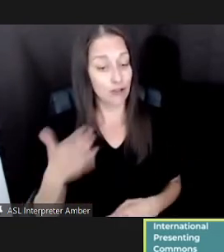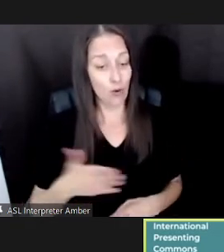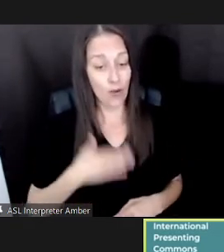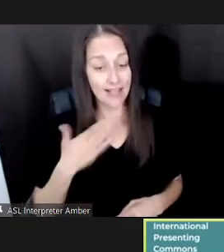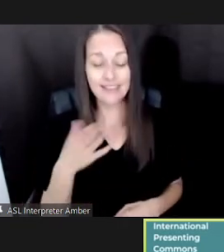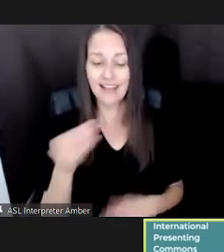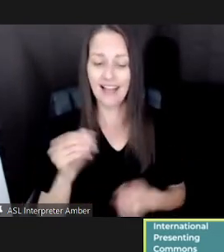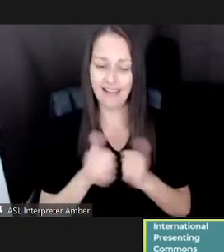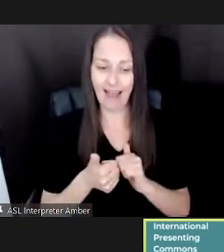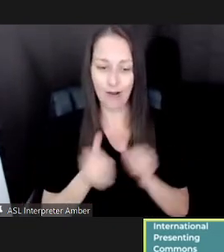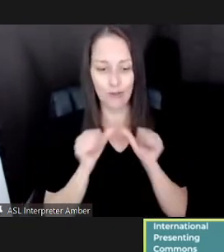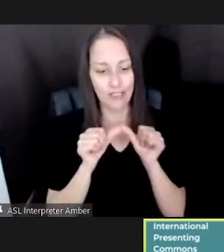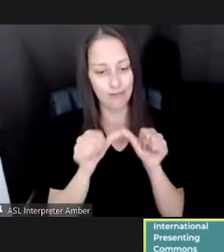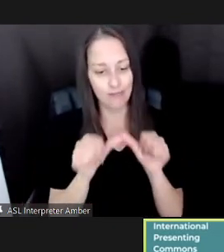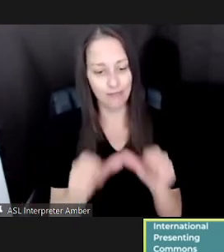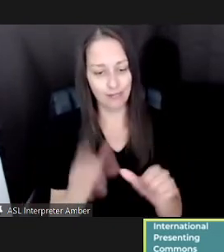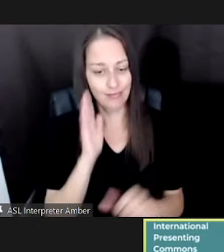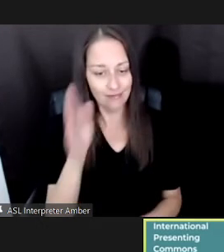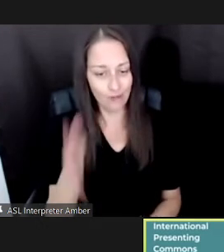ahead.